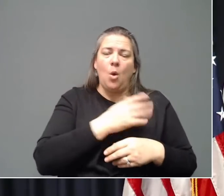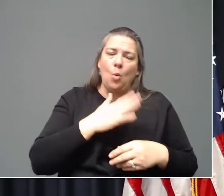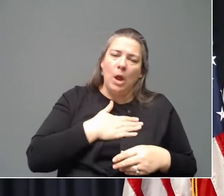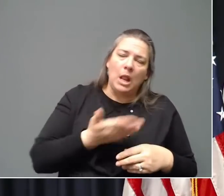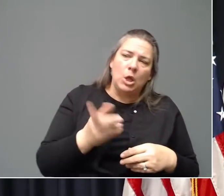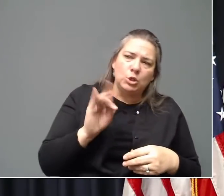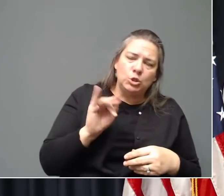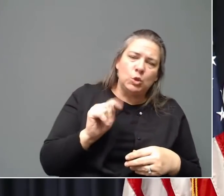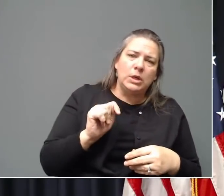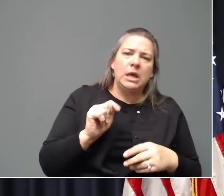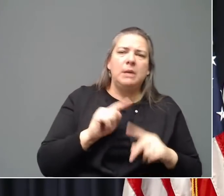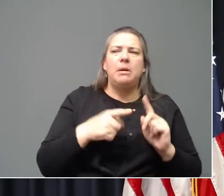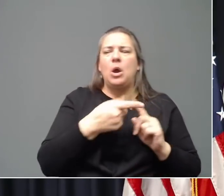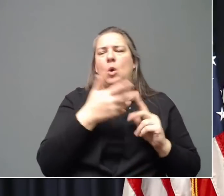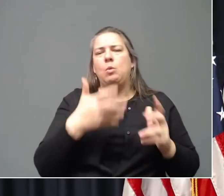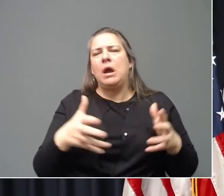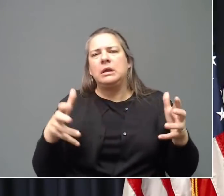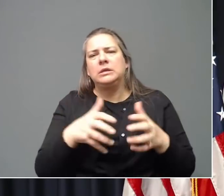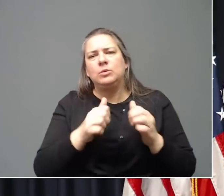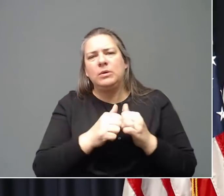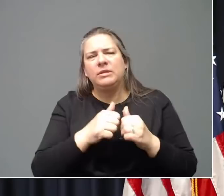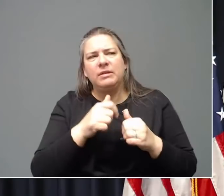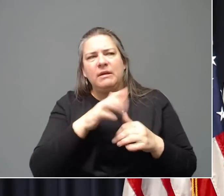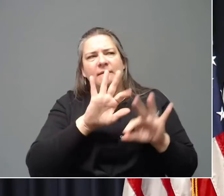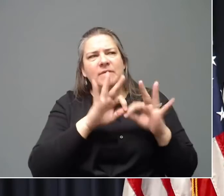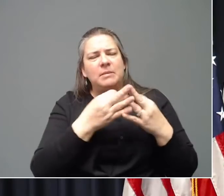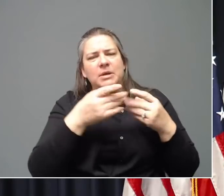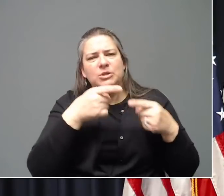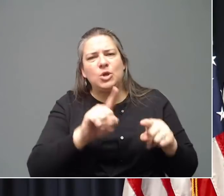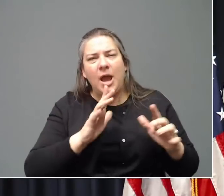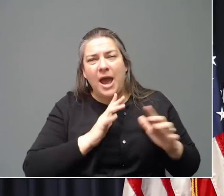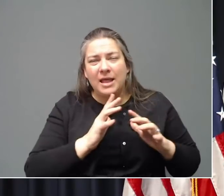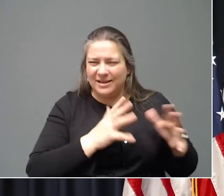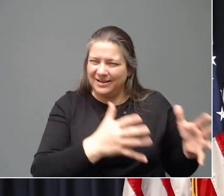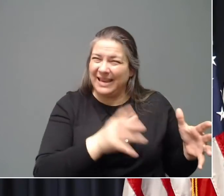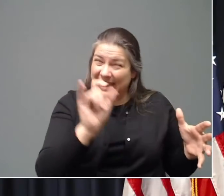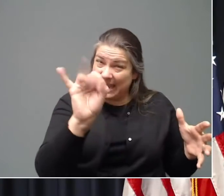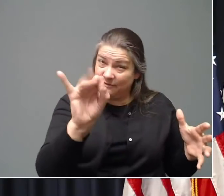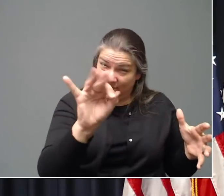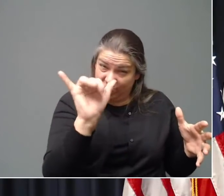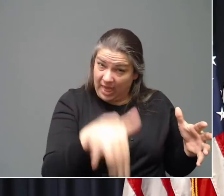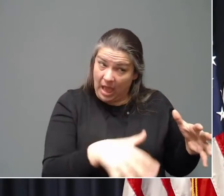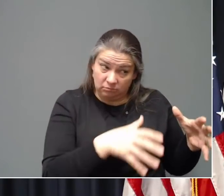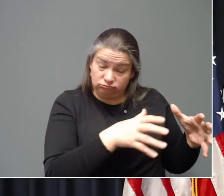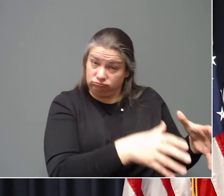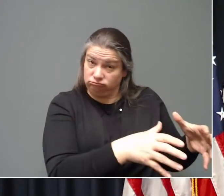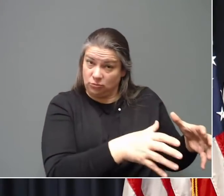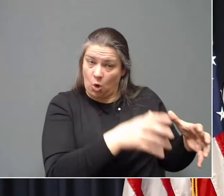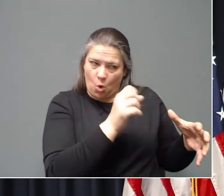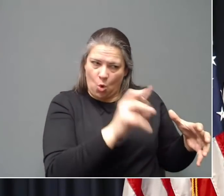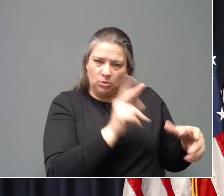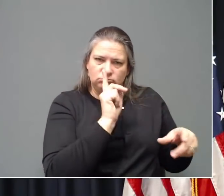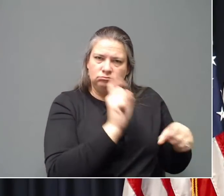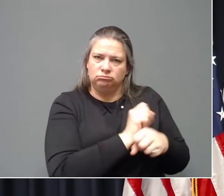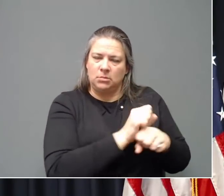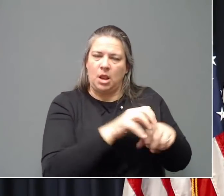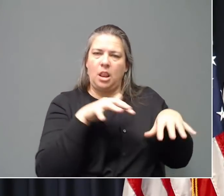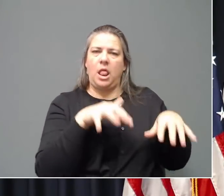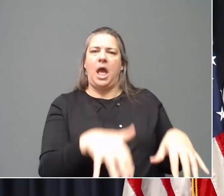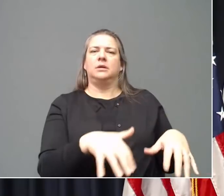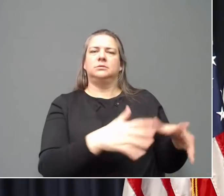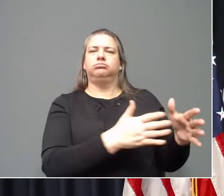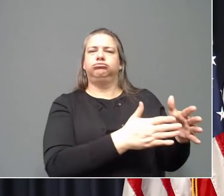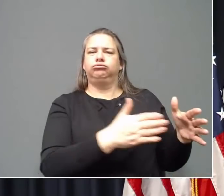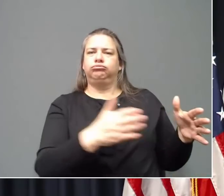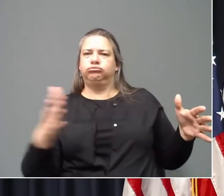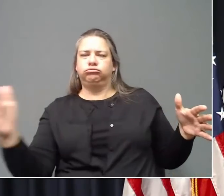but I want to get together with some people during either of these two holidays, or whether we've gotten lax again overall,